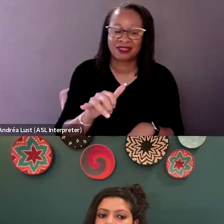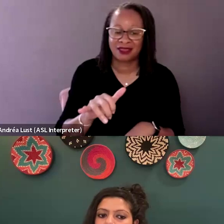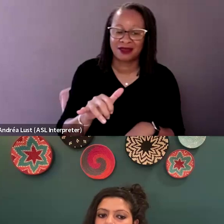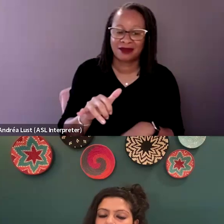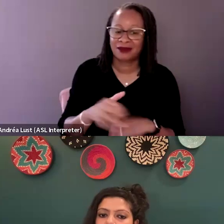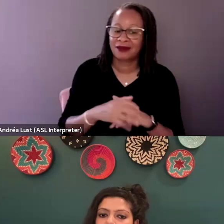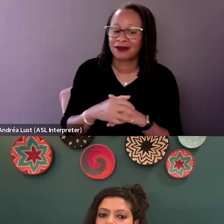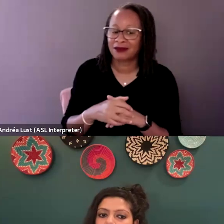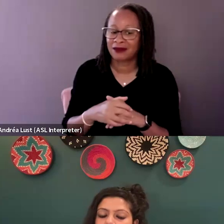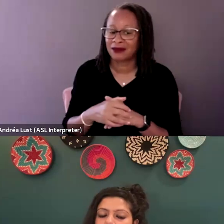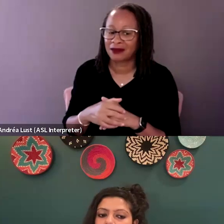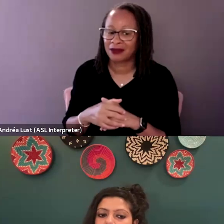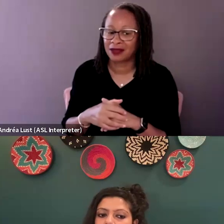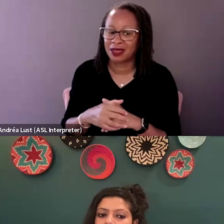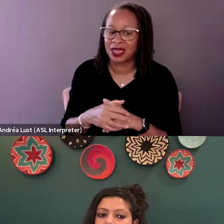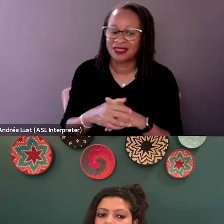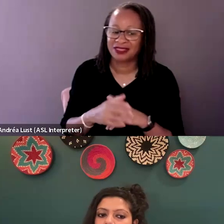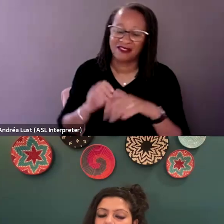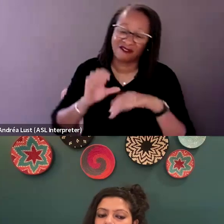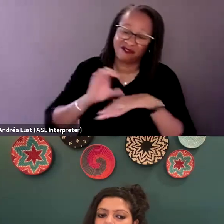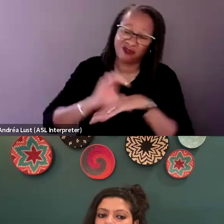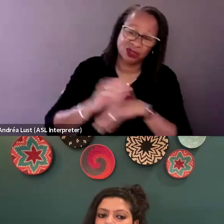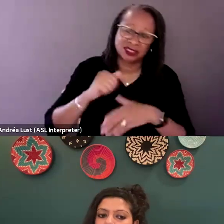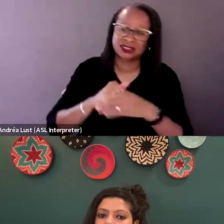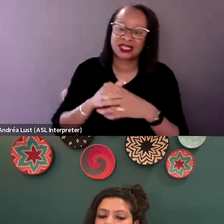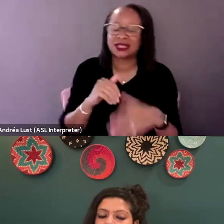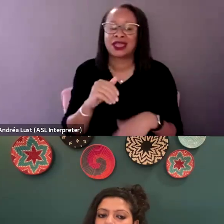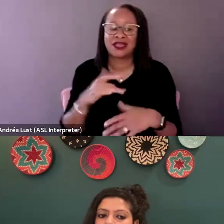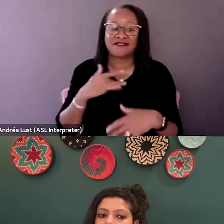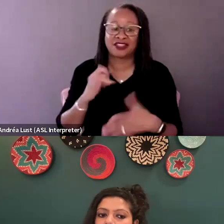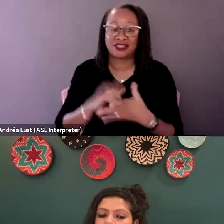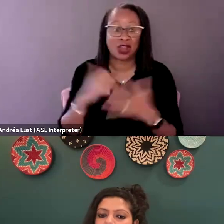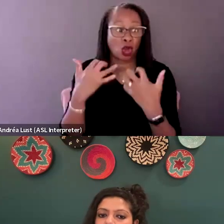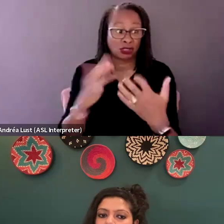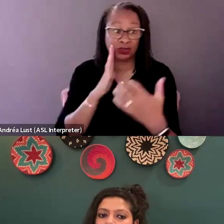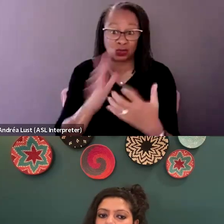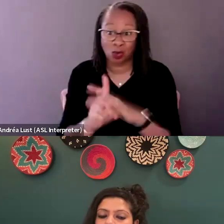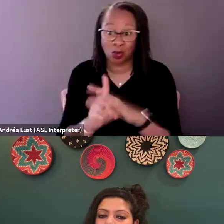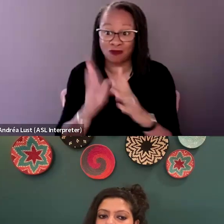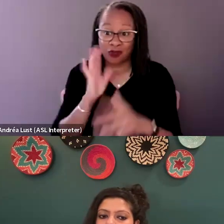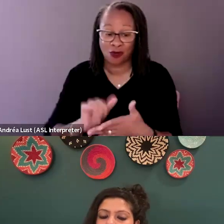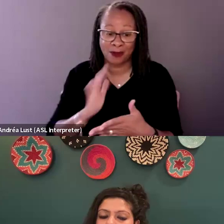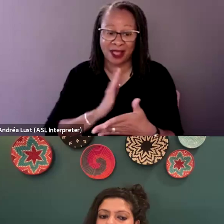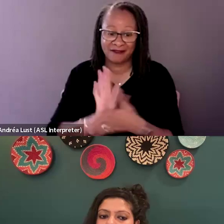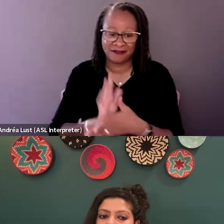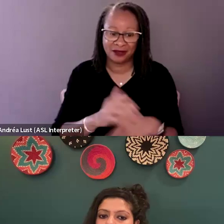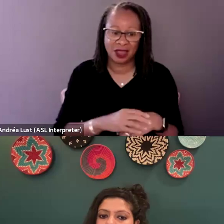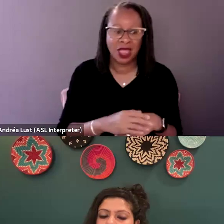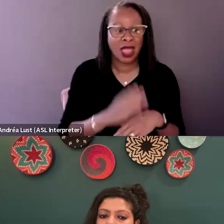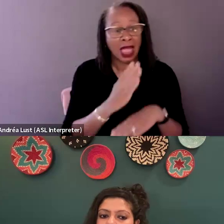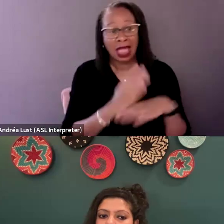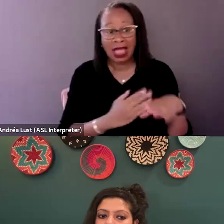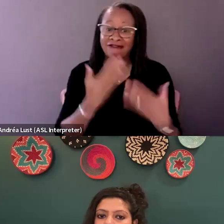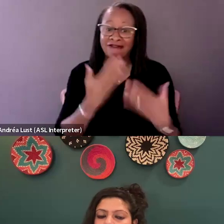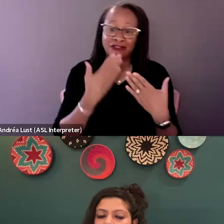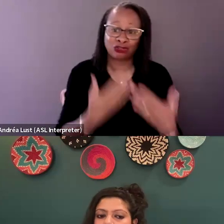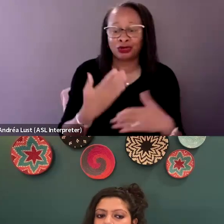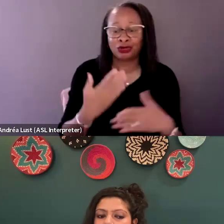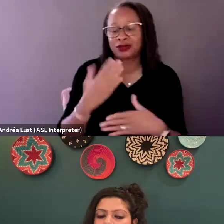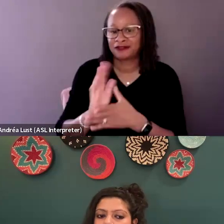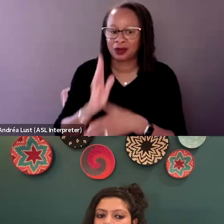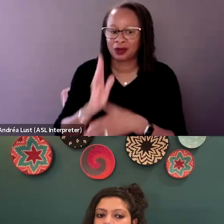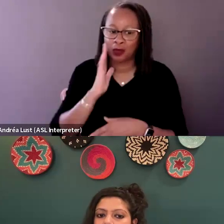also, while one has to definitely own up to, the sudden showering of this kind of a